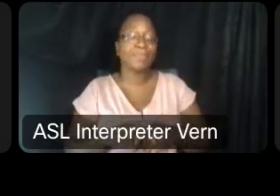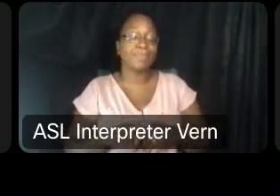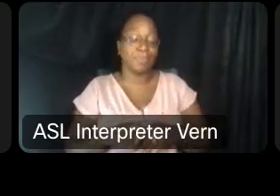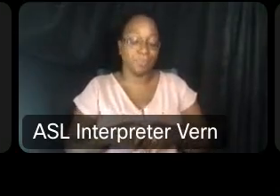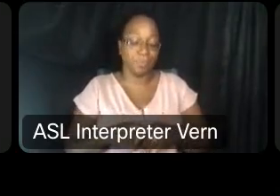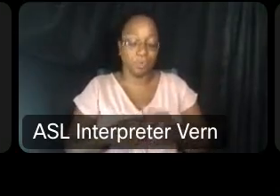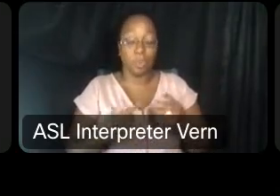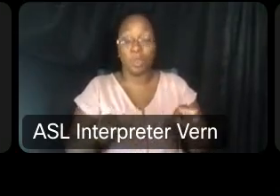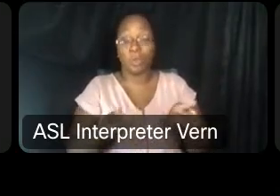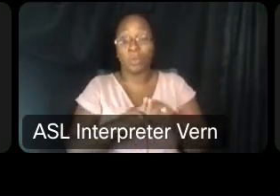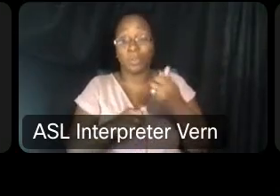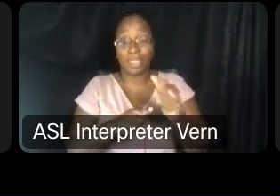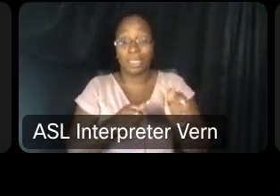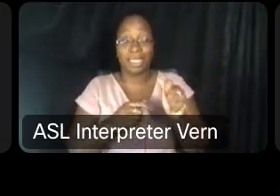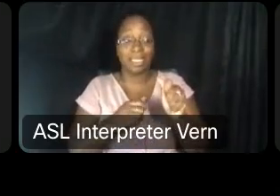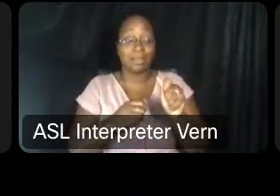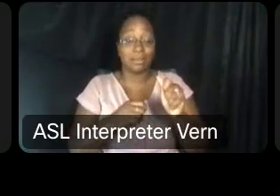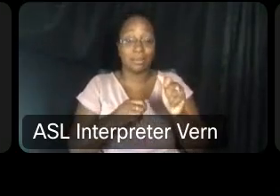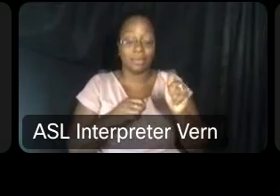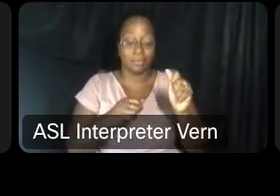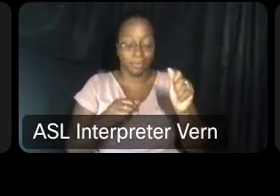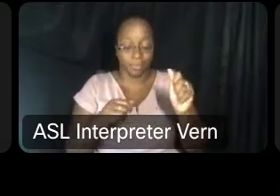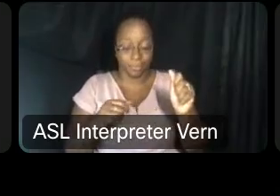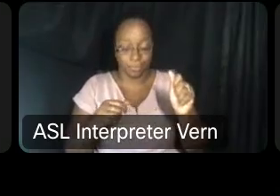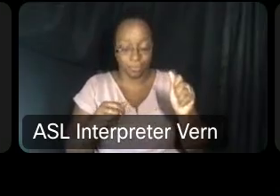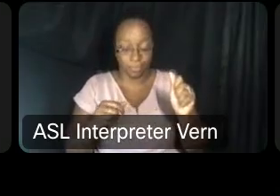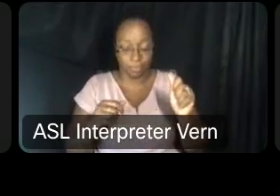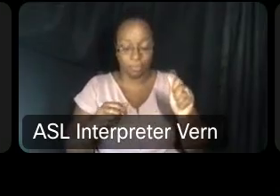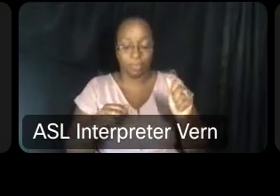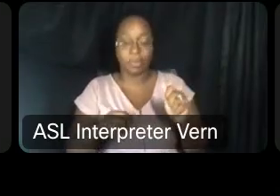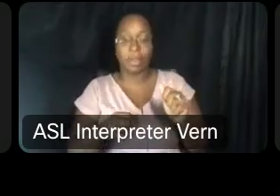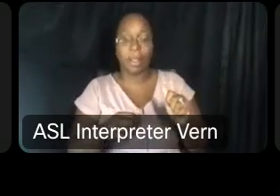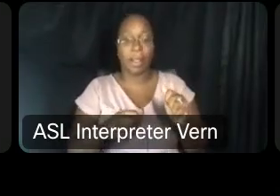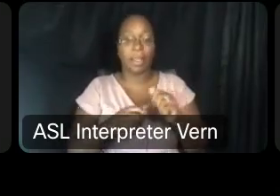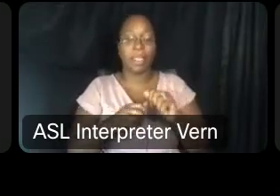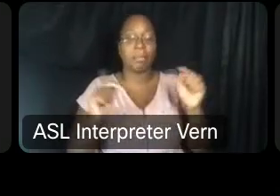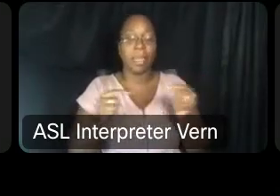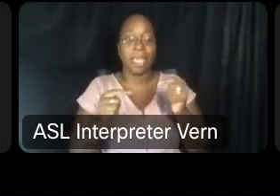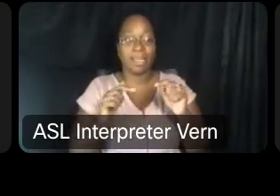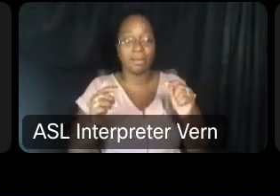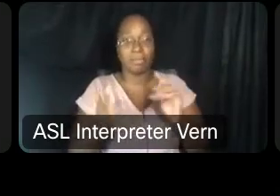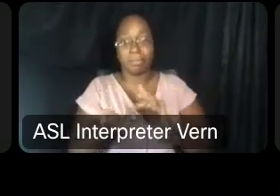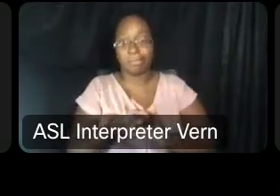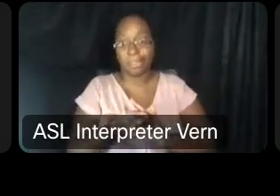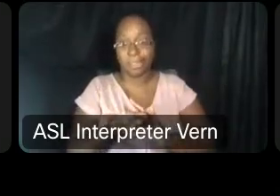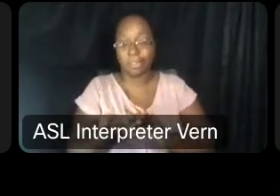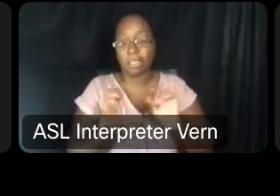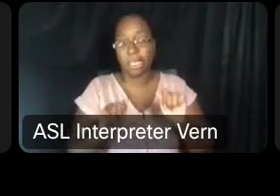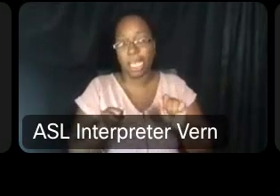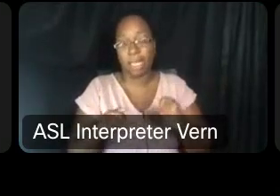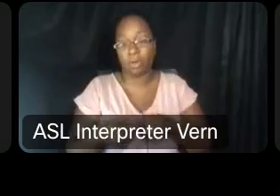pain medication that could potentially cause more harm than actual good, such